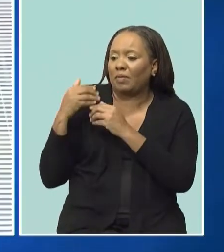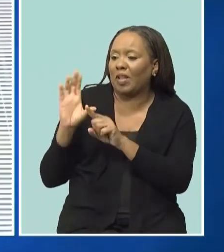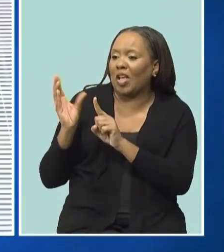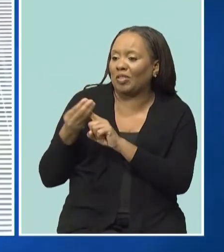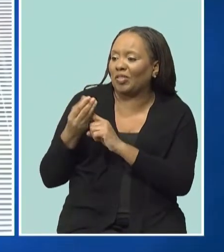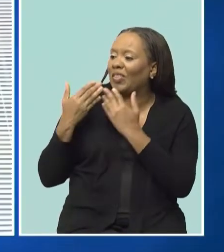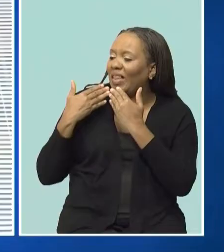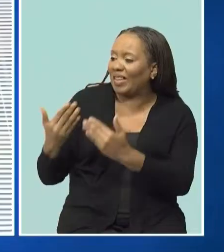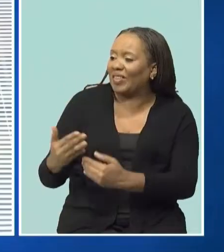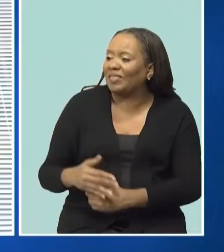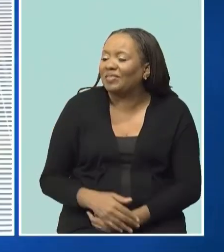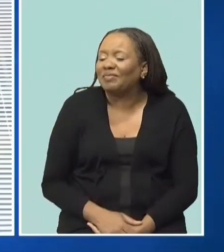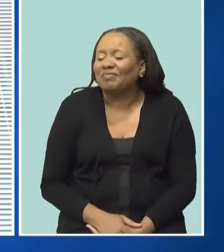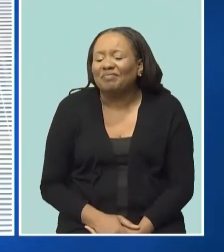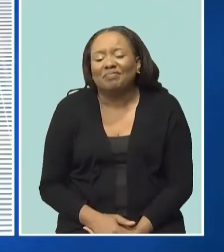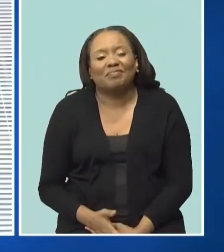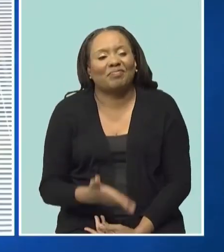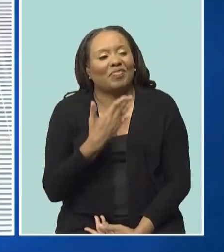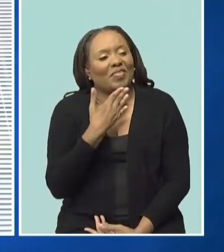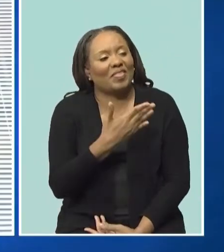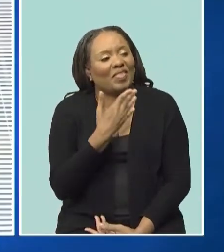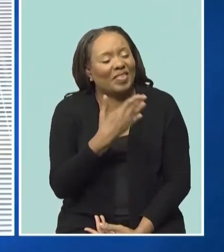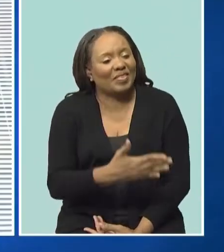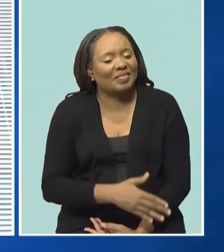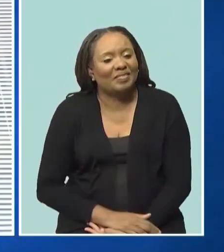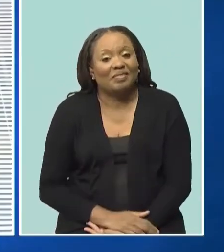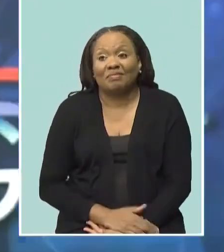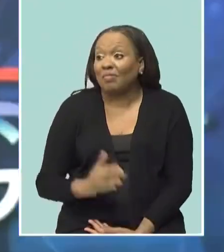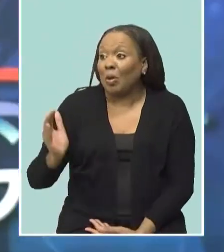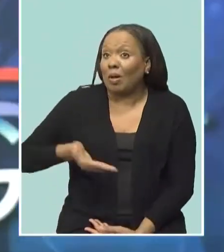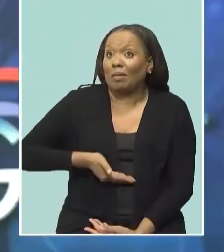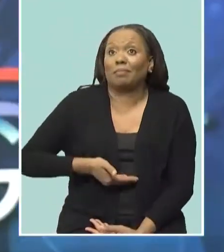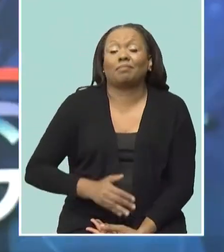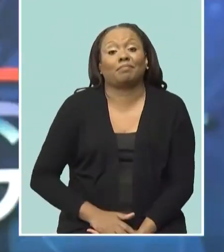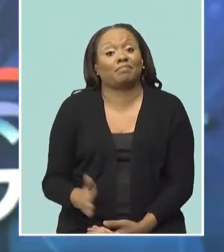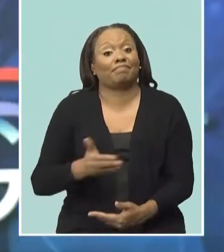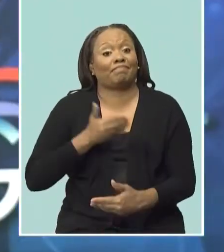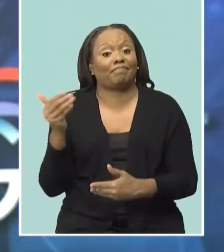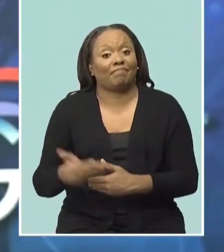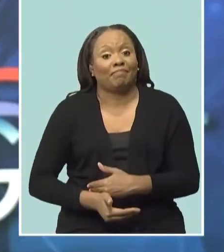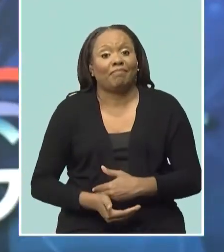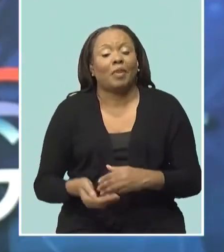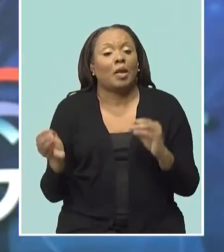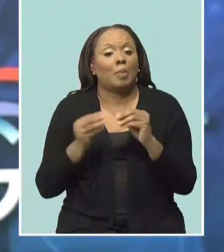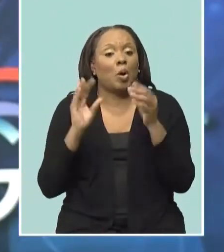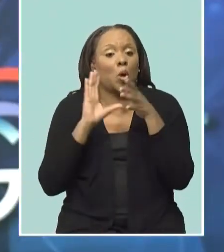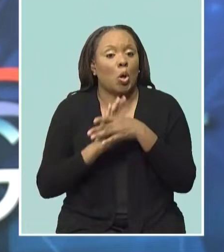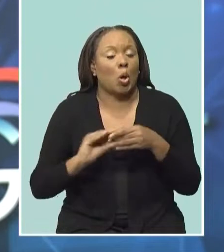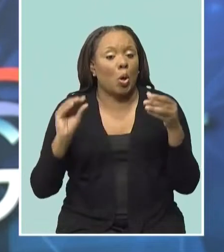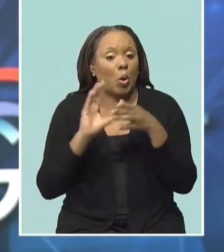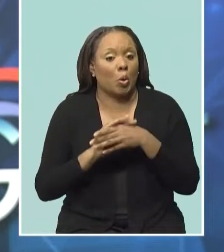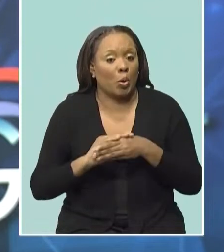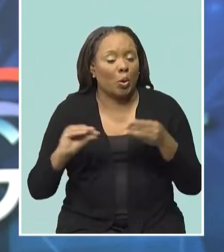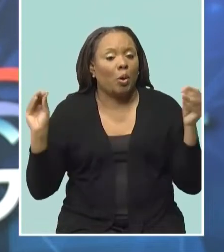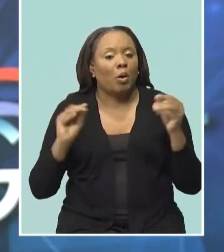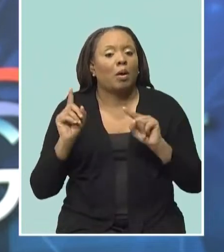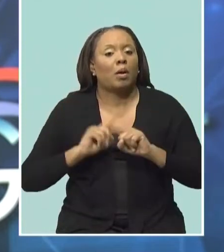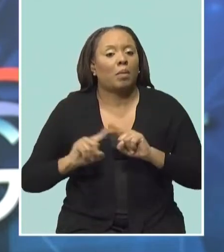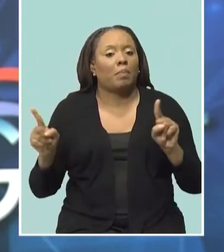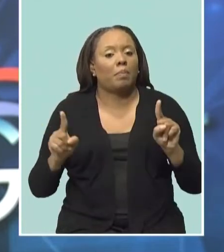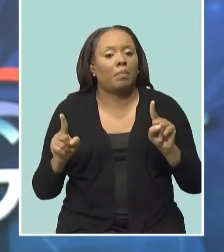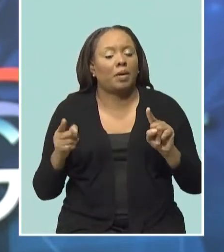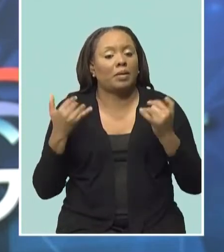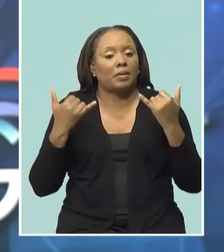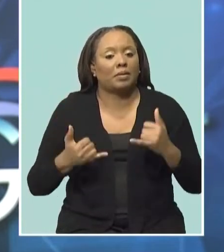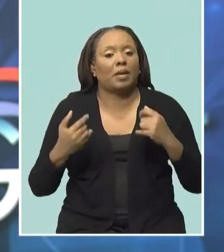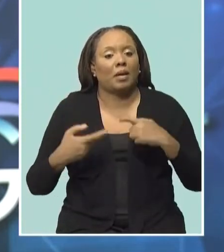you. Thank you so much as well. You're welcome. Coming up on the Newsnight, we'll tell you what a St. Joseph farmer is doing to